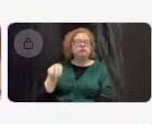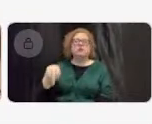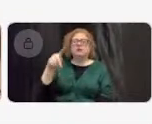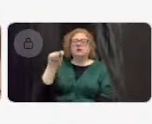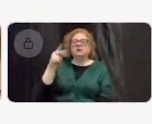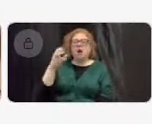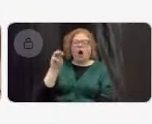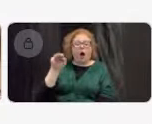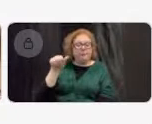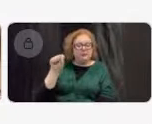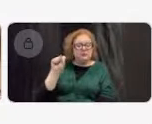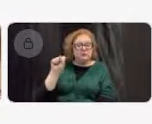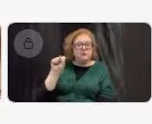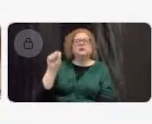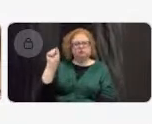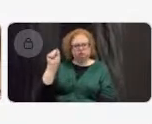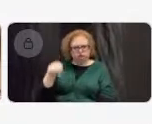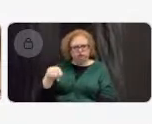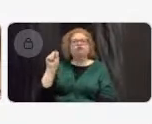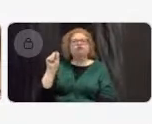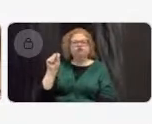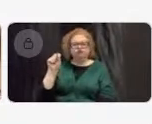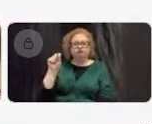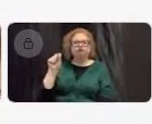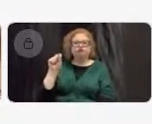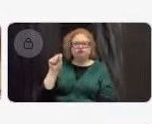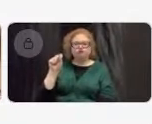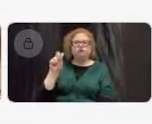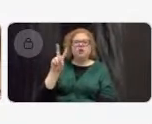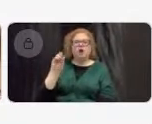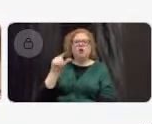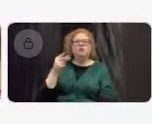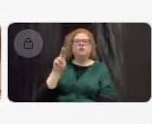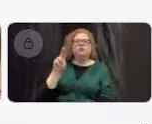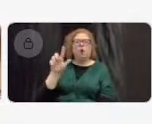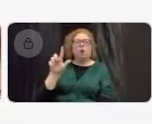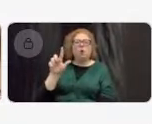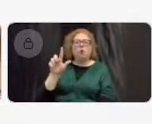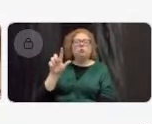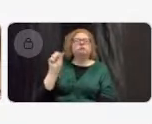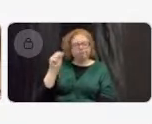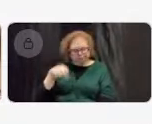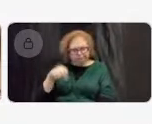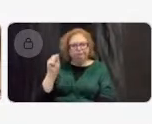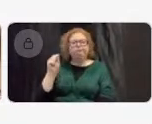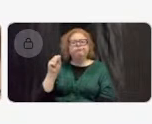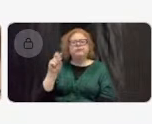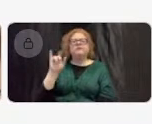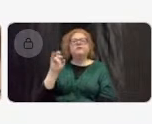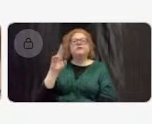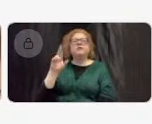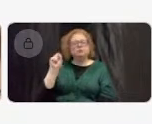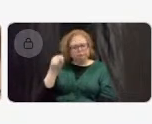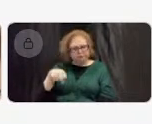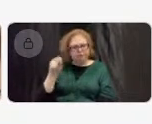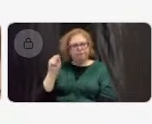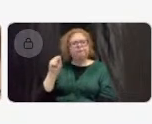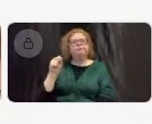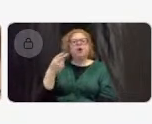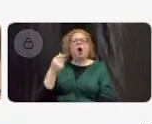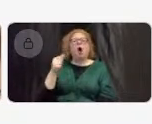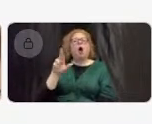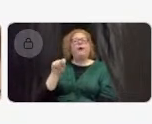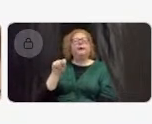Thomas, Yes. Vogel, Yes. Vickers, Yes.